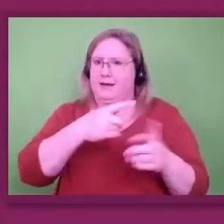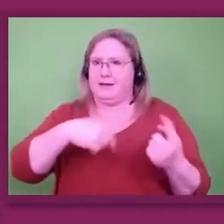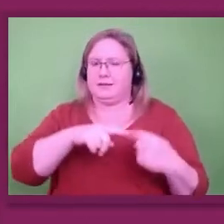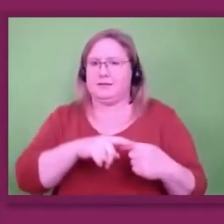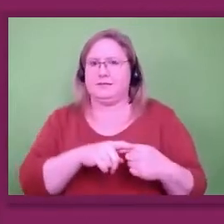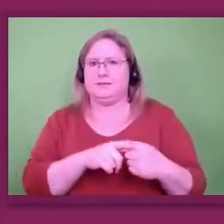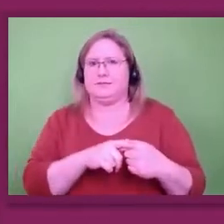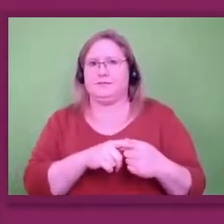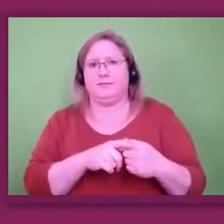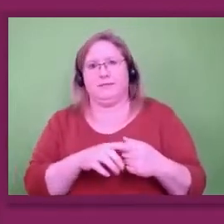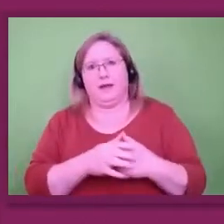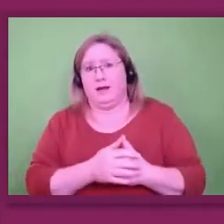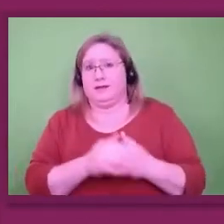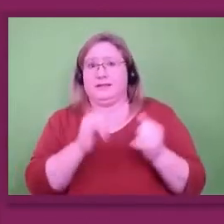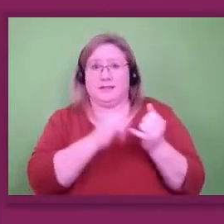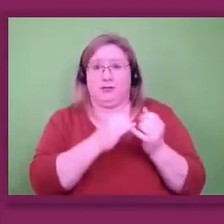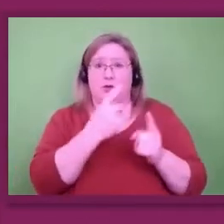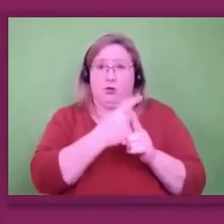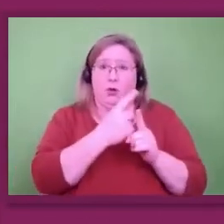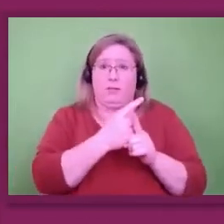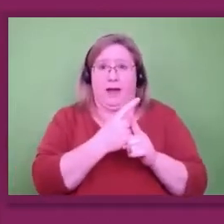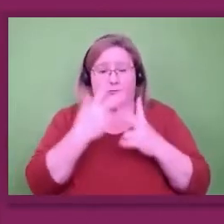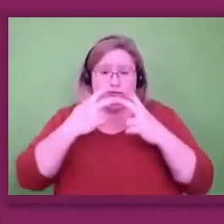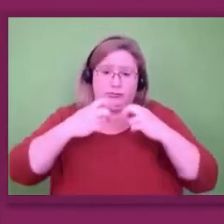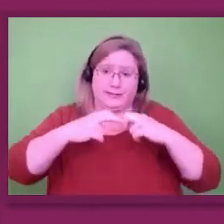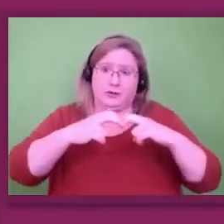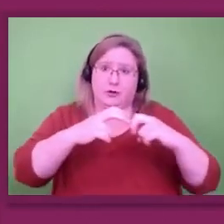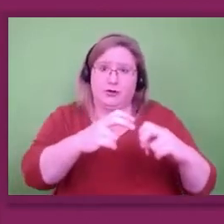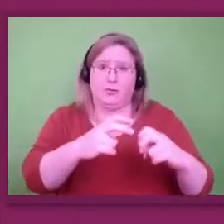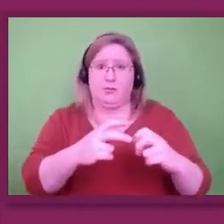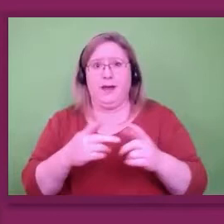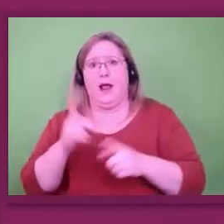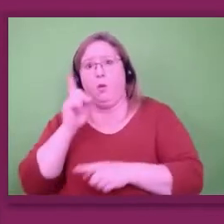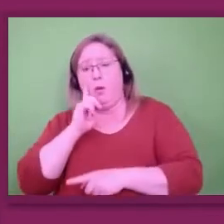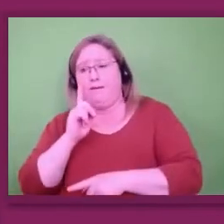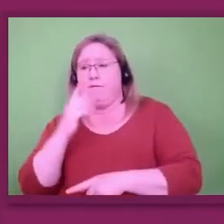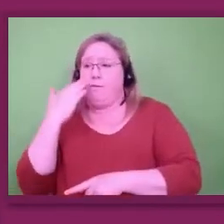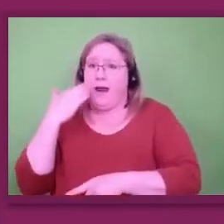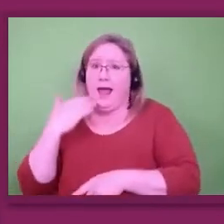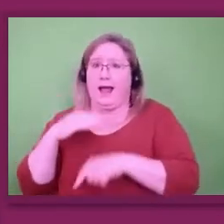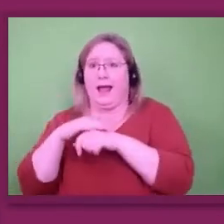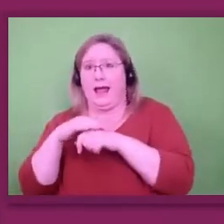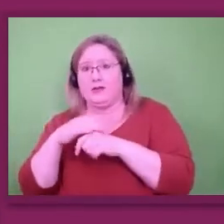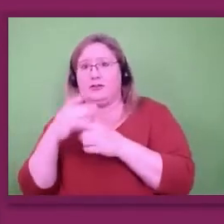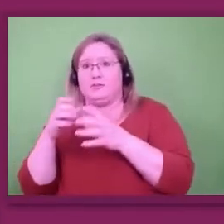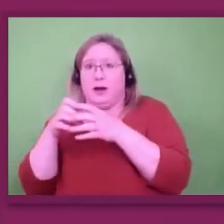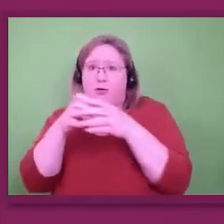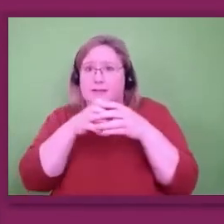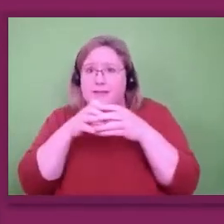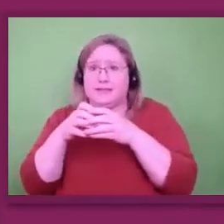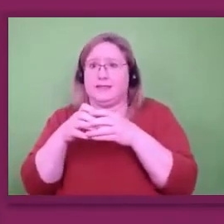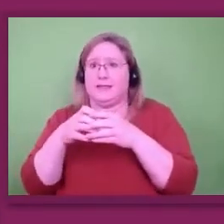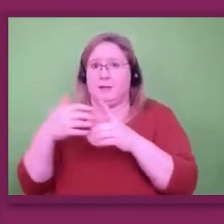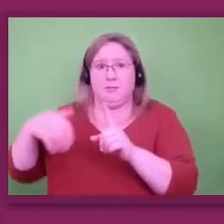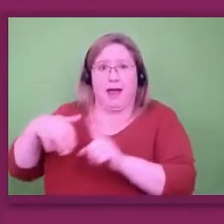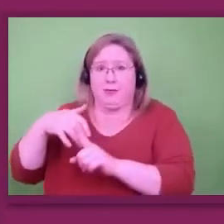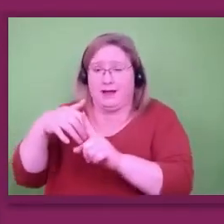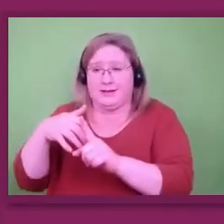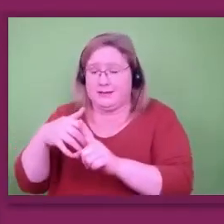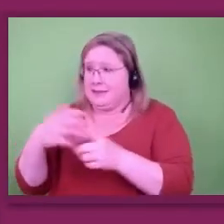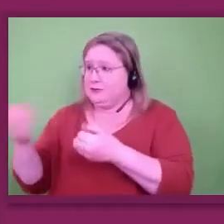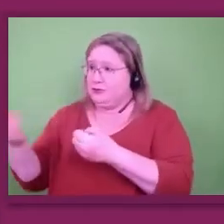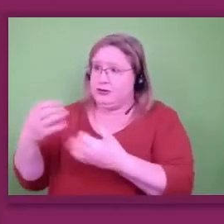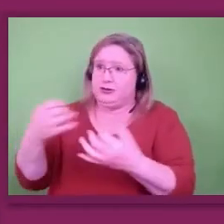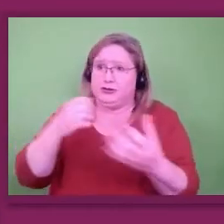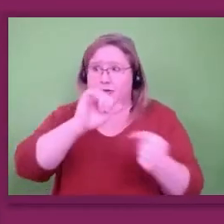Black, Asian, minority ethnic backgrounds sharing their experiences about birth. We've got so much research out there